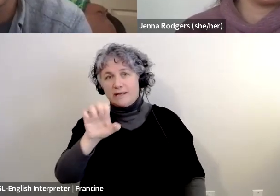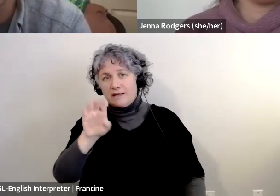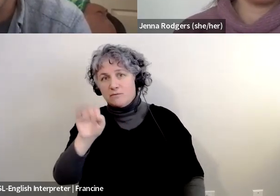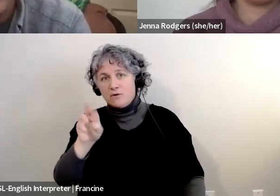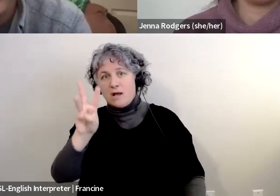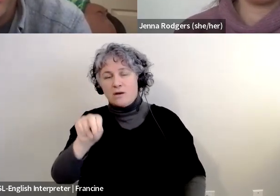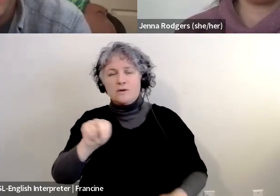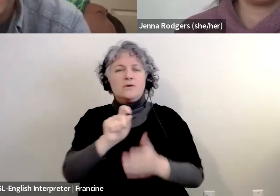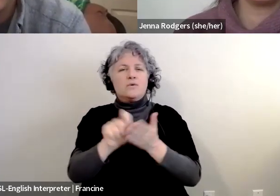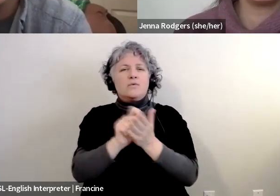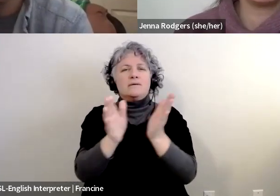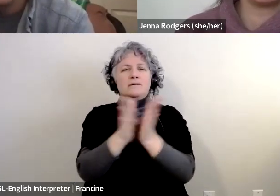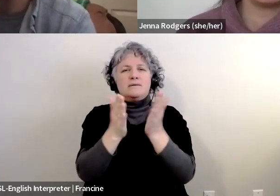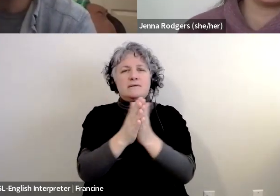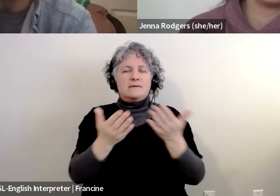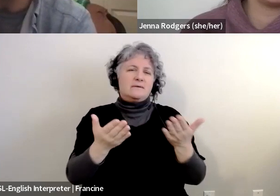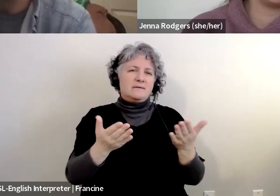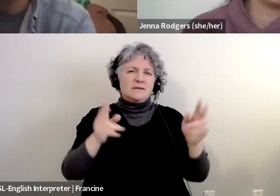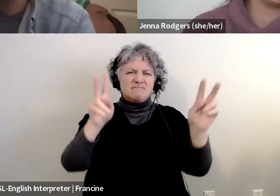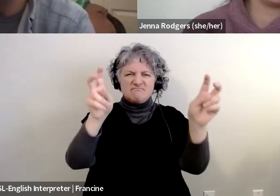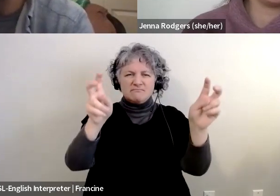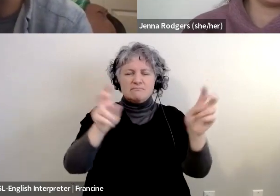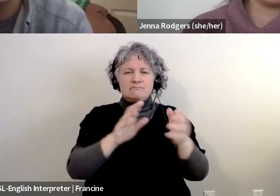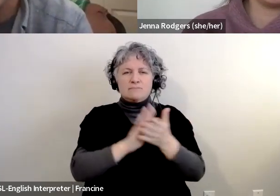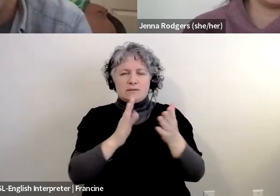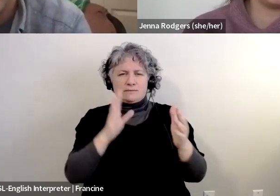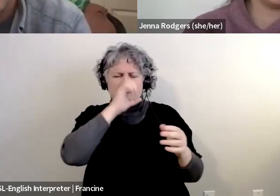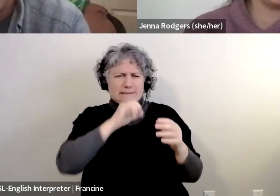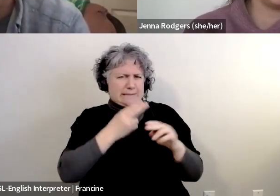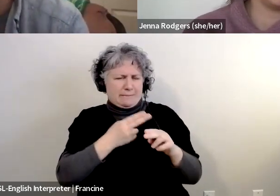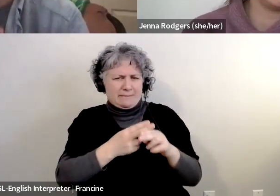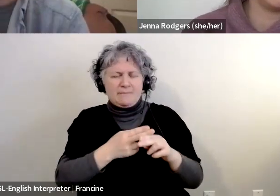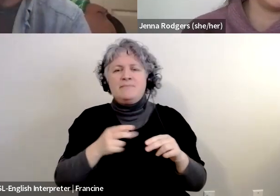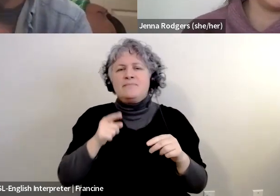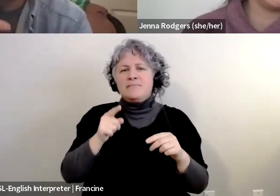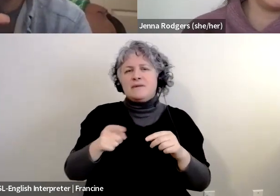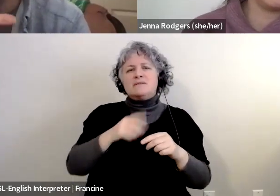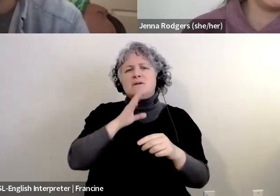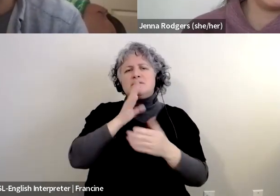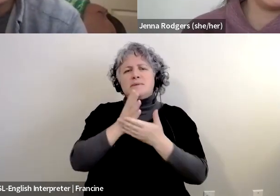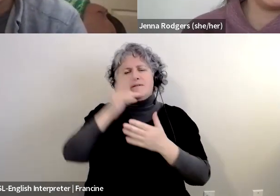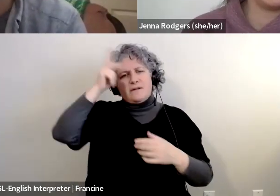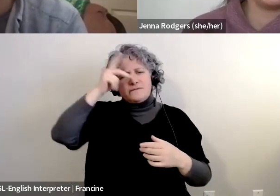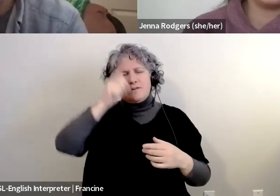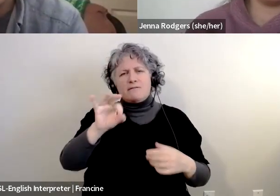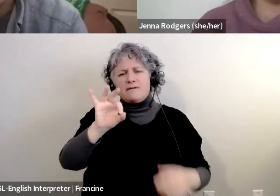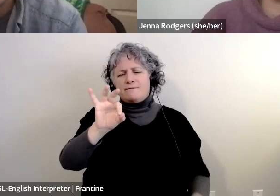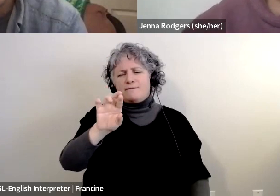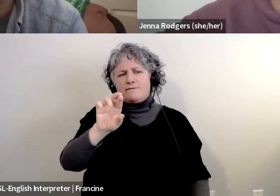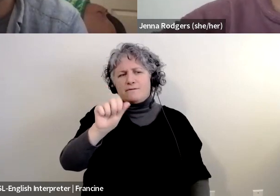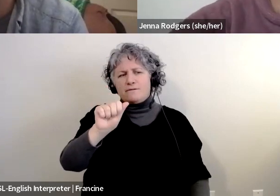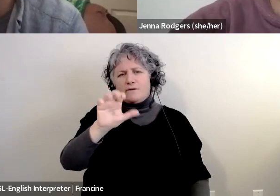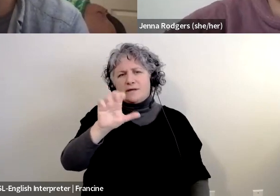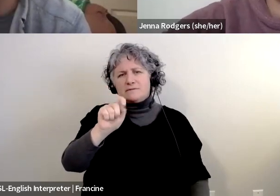about the principle of fractals, and that's how patterns repeat themselves. So things that we work on smaller levels, whether it's an individual